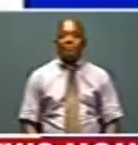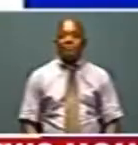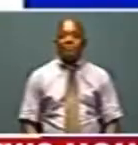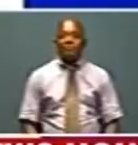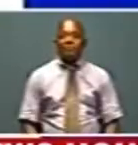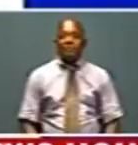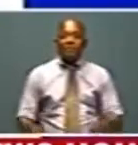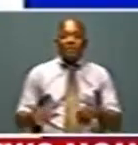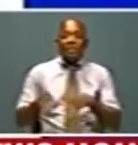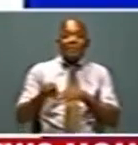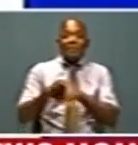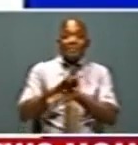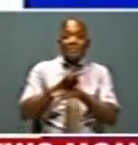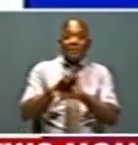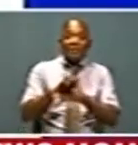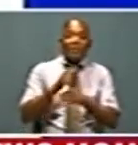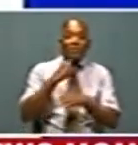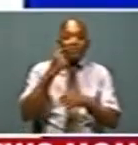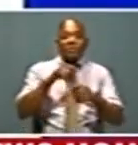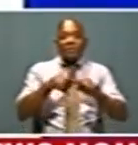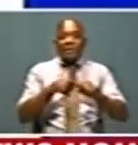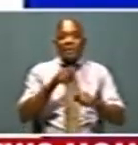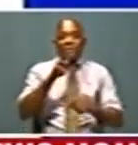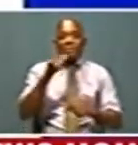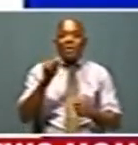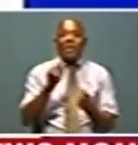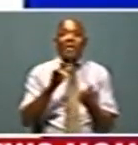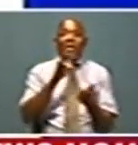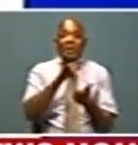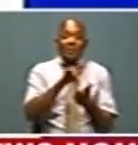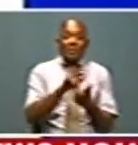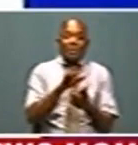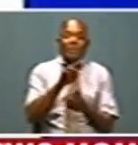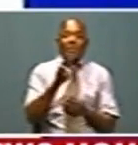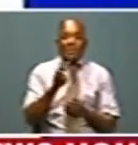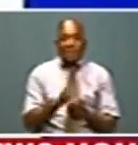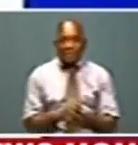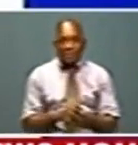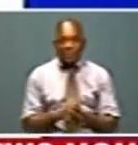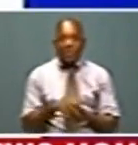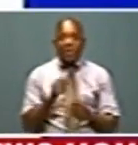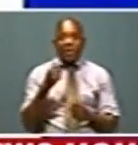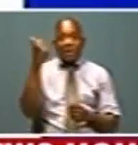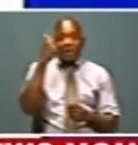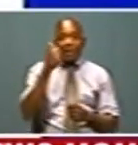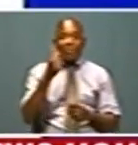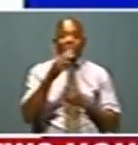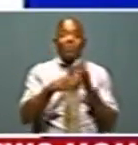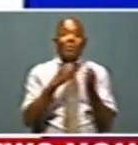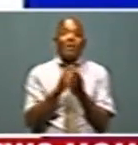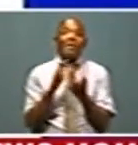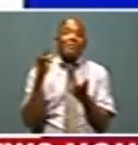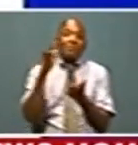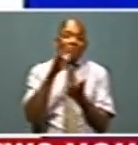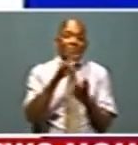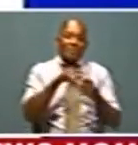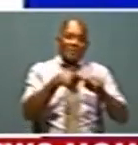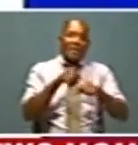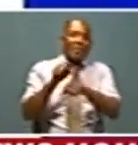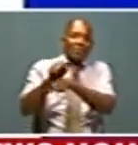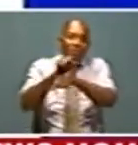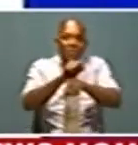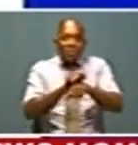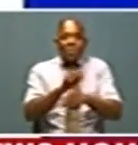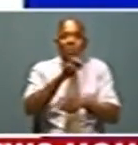Commercial activities are set to resume at the Wa Airport in the Upper West Region. Africa World Airline is also expected to start